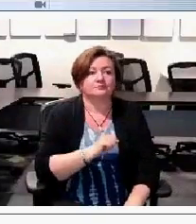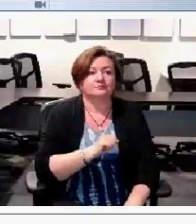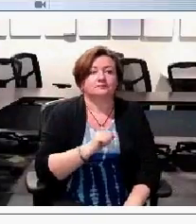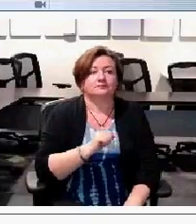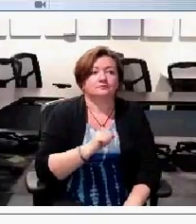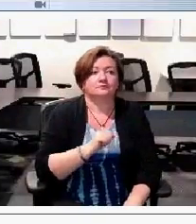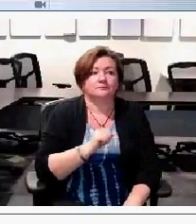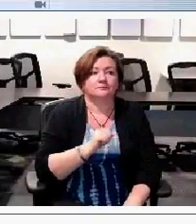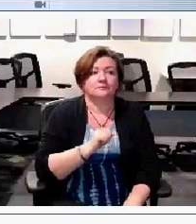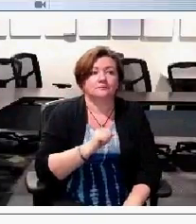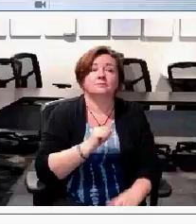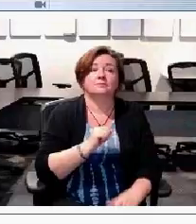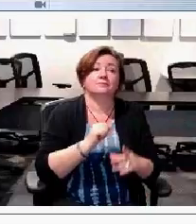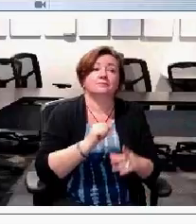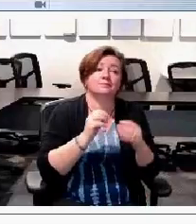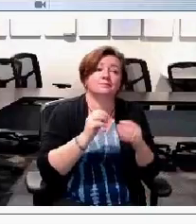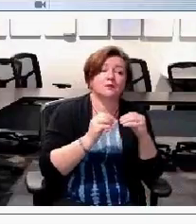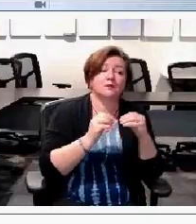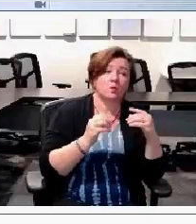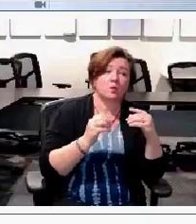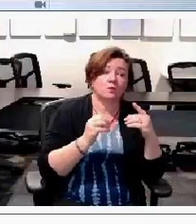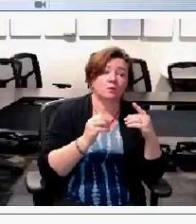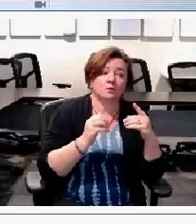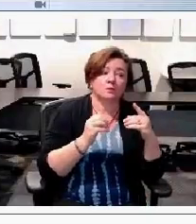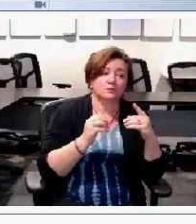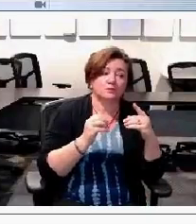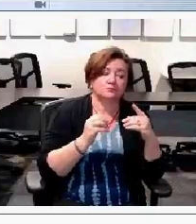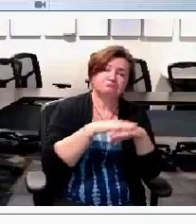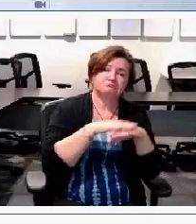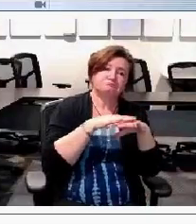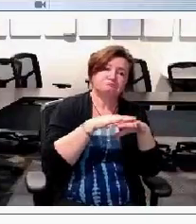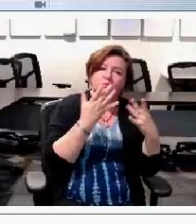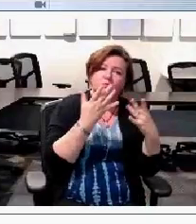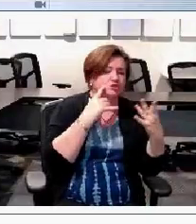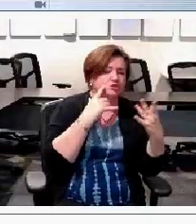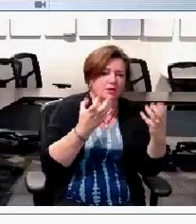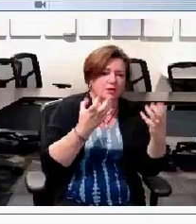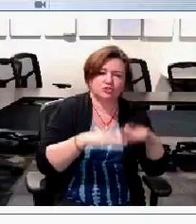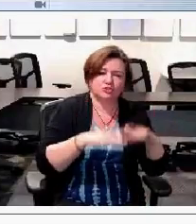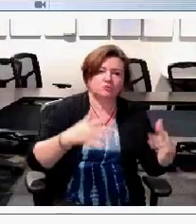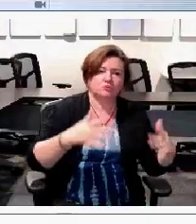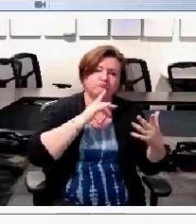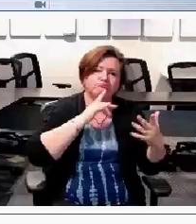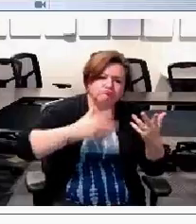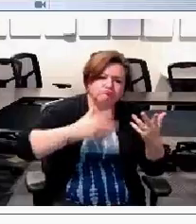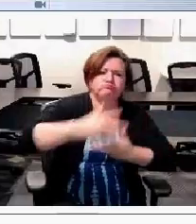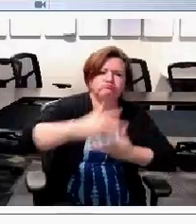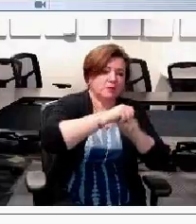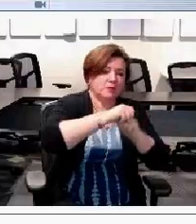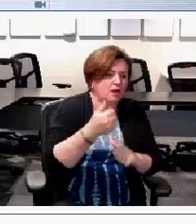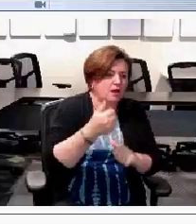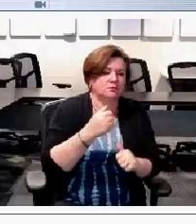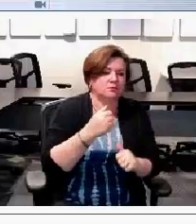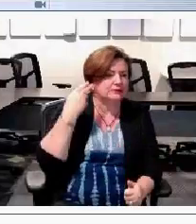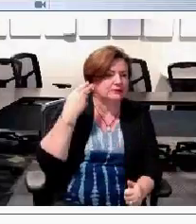On kind of a light note, we do try to provide opportunities for children to just be together with other children that are hearing impaired, that